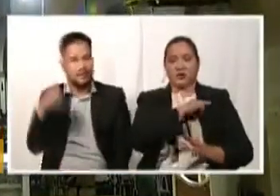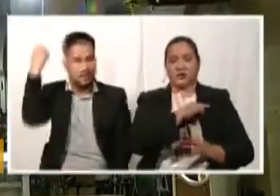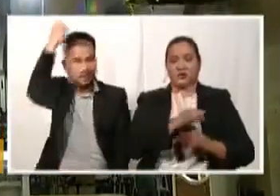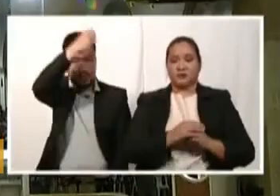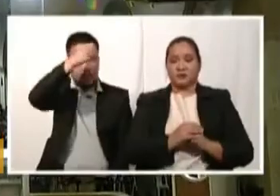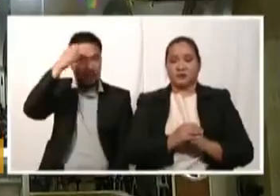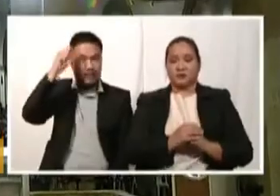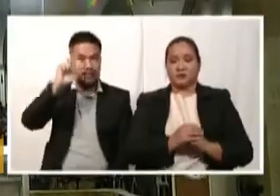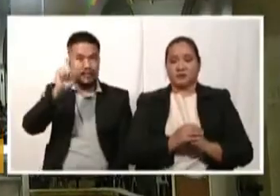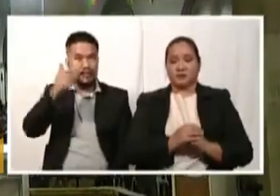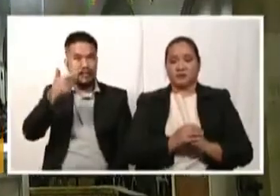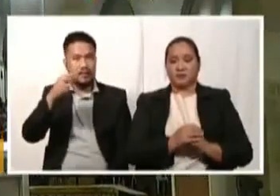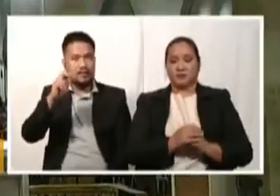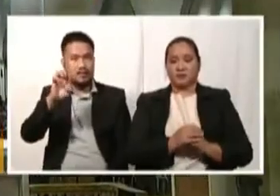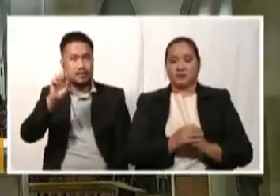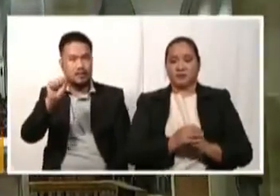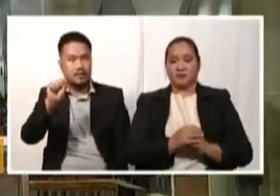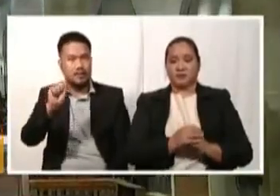Saint